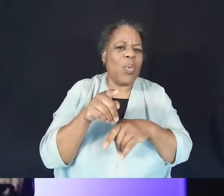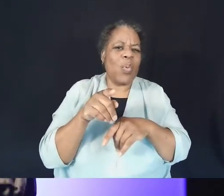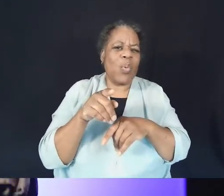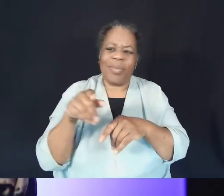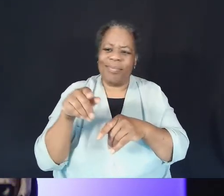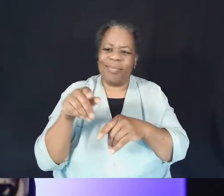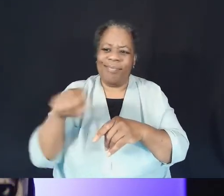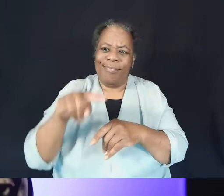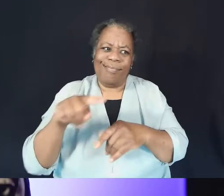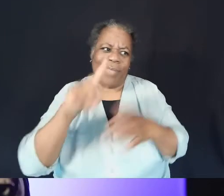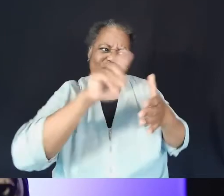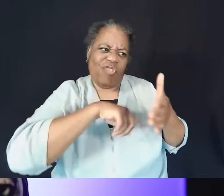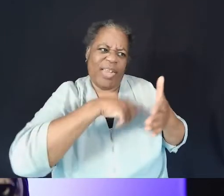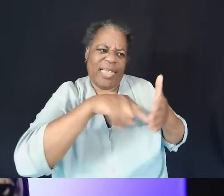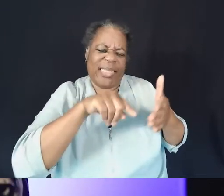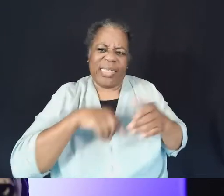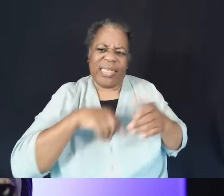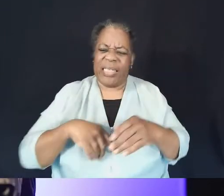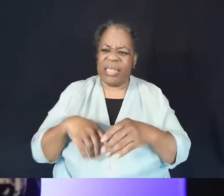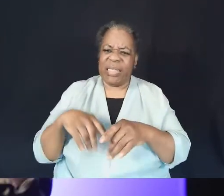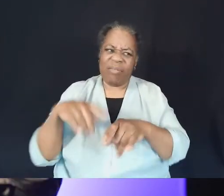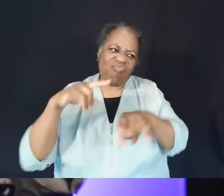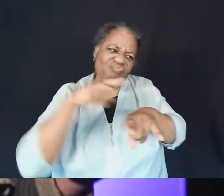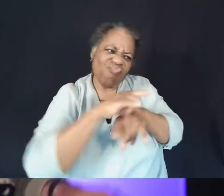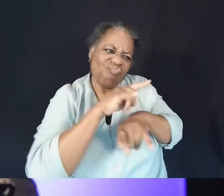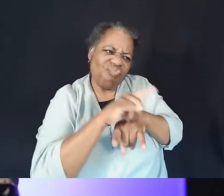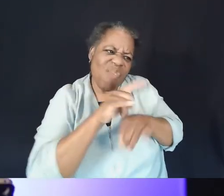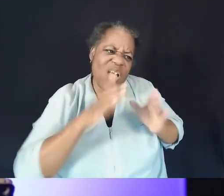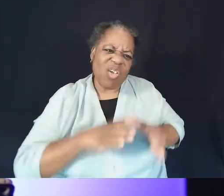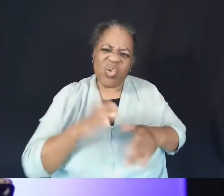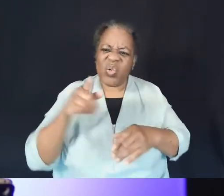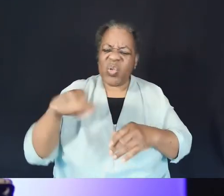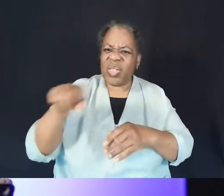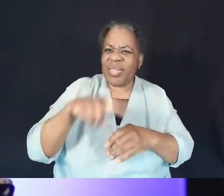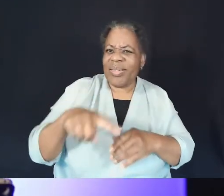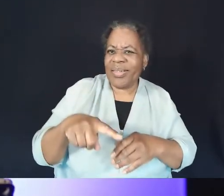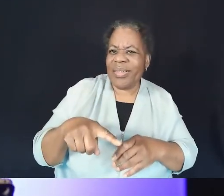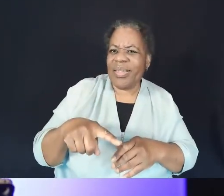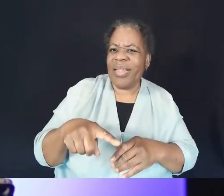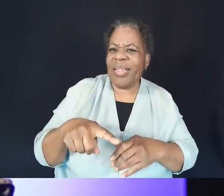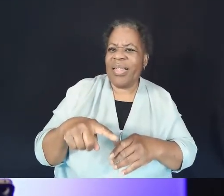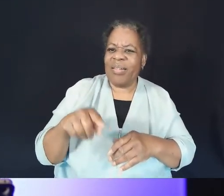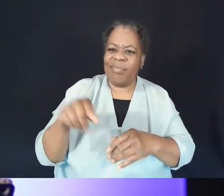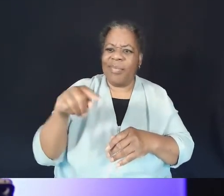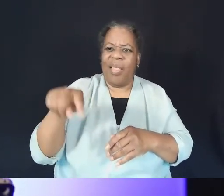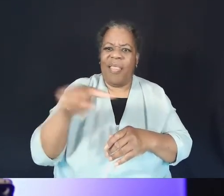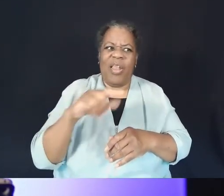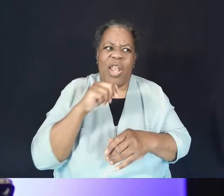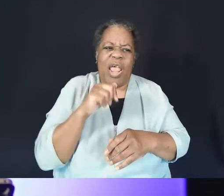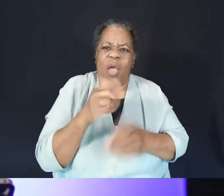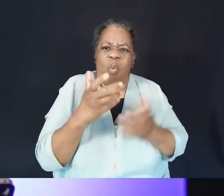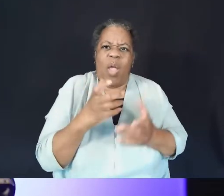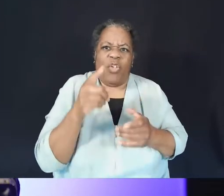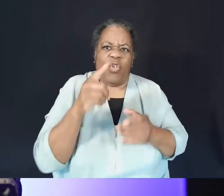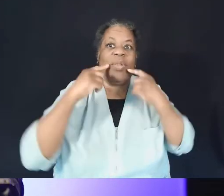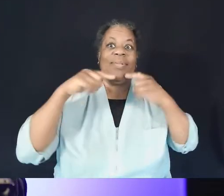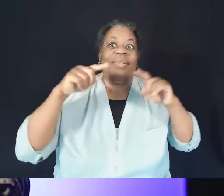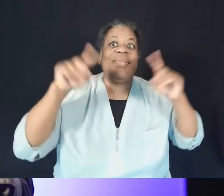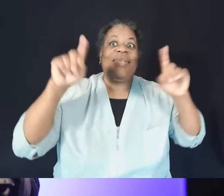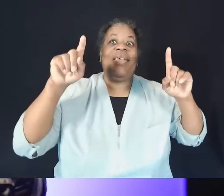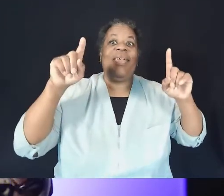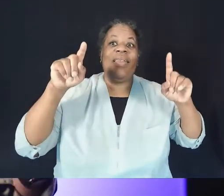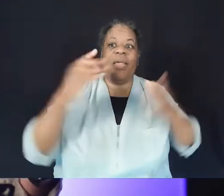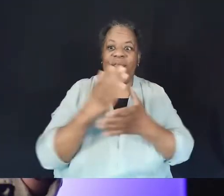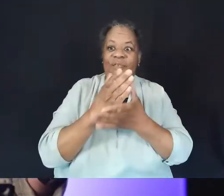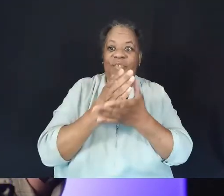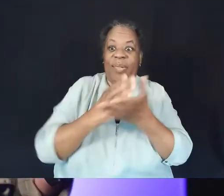are failed builders themselves. And if they can't rebuild it, they definitely don't want you to succeed. For some, they